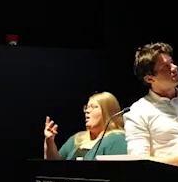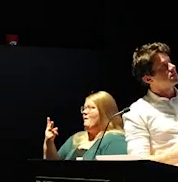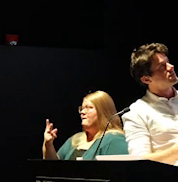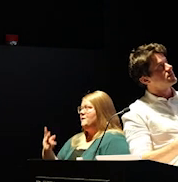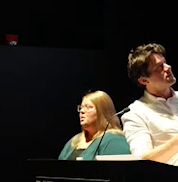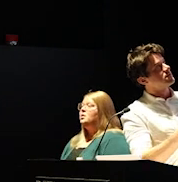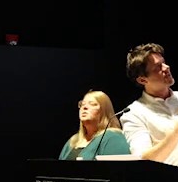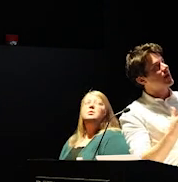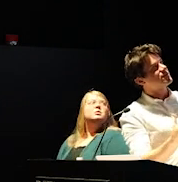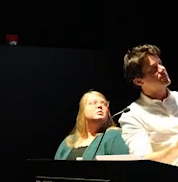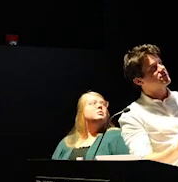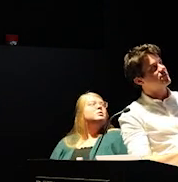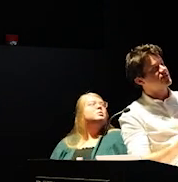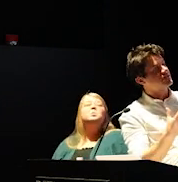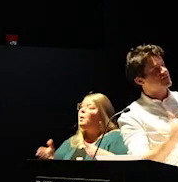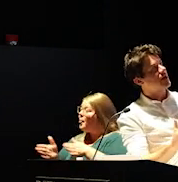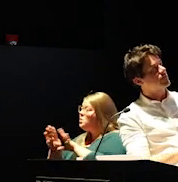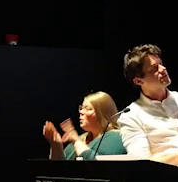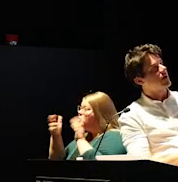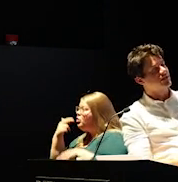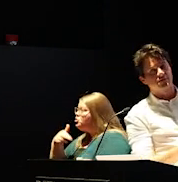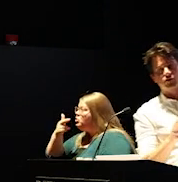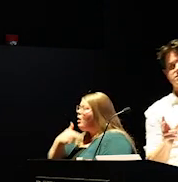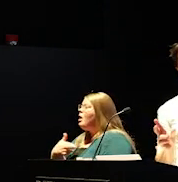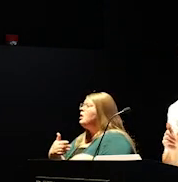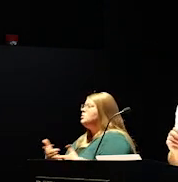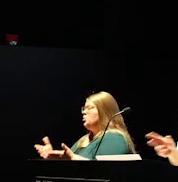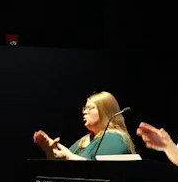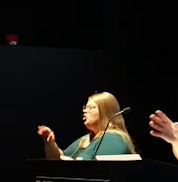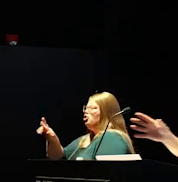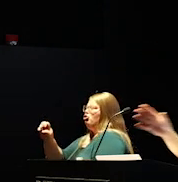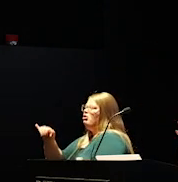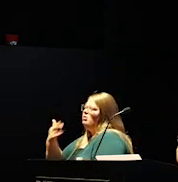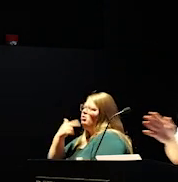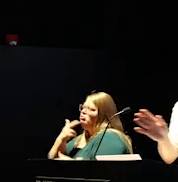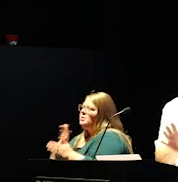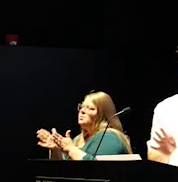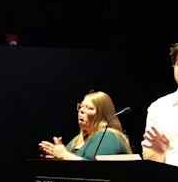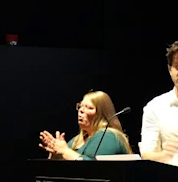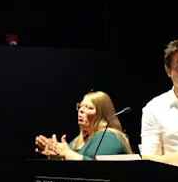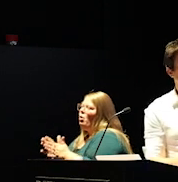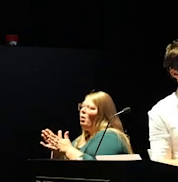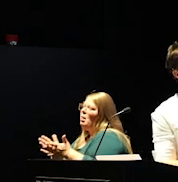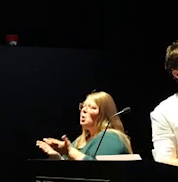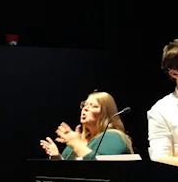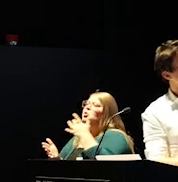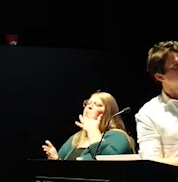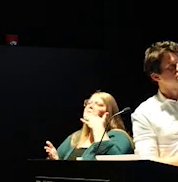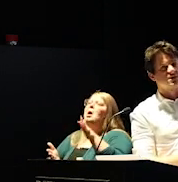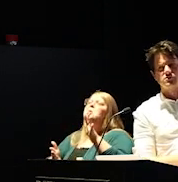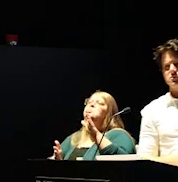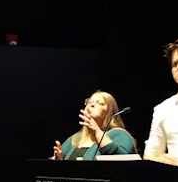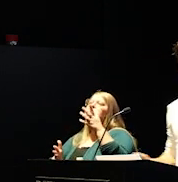There's got to be something to it. We just designed a restaurant. Cure's very small. It's about a quarter of the size of Good Luck. It